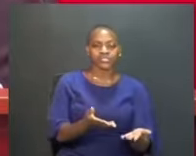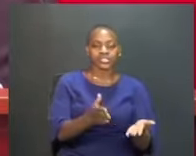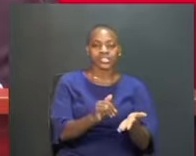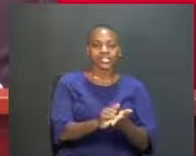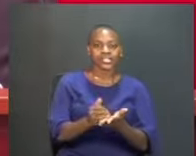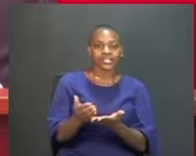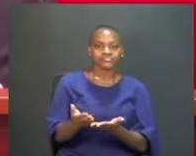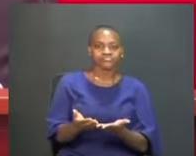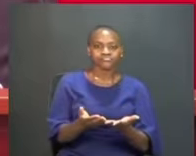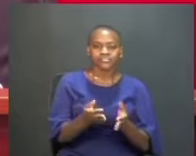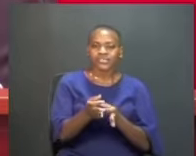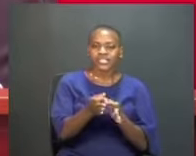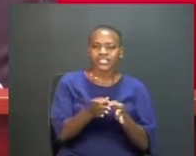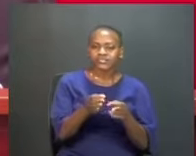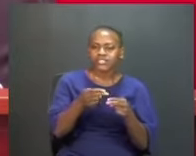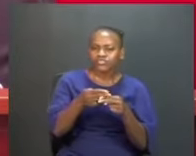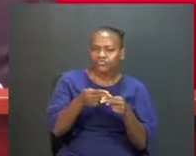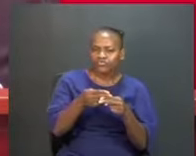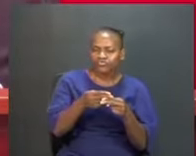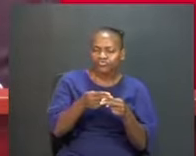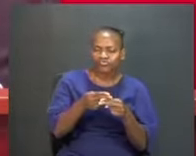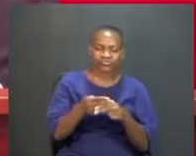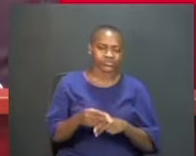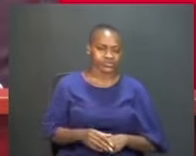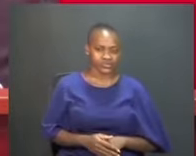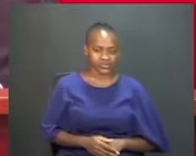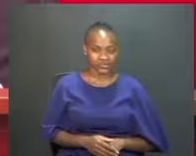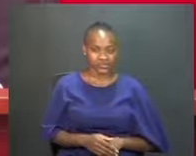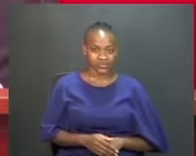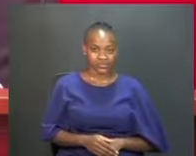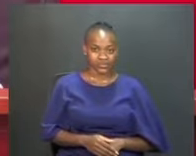short explanatory statement.